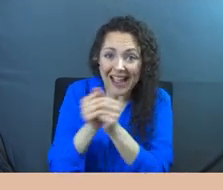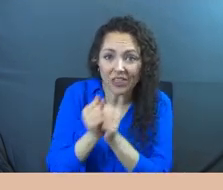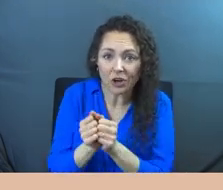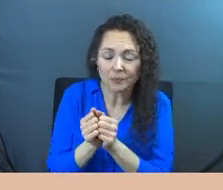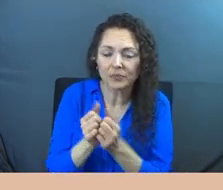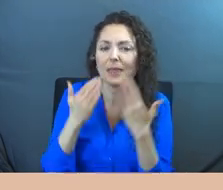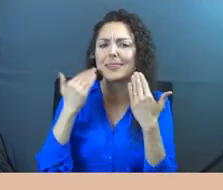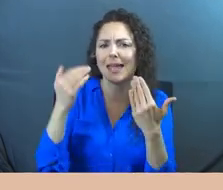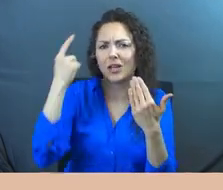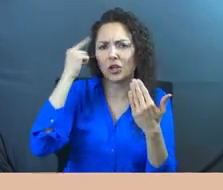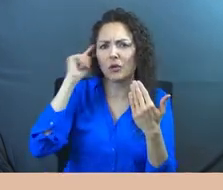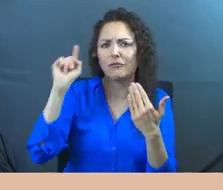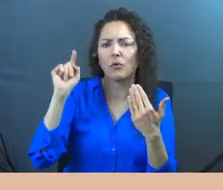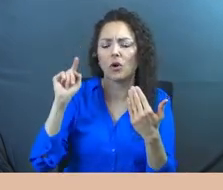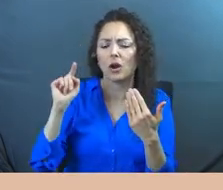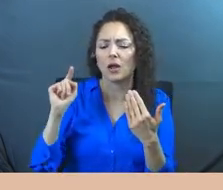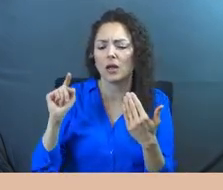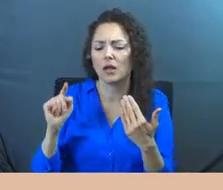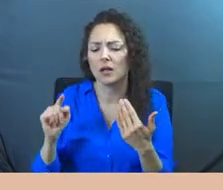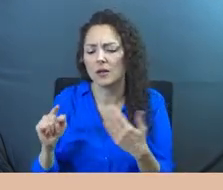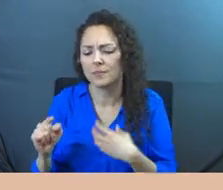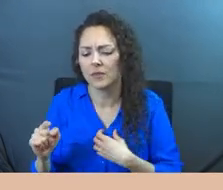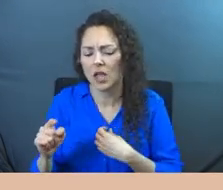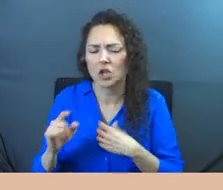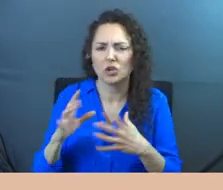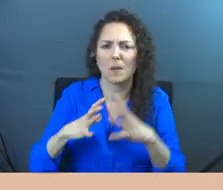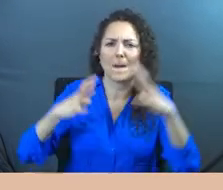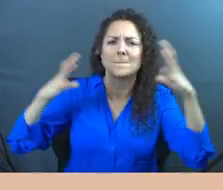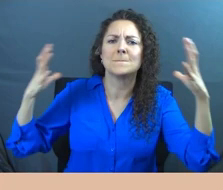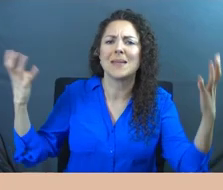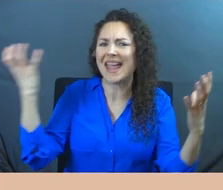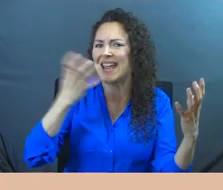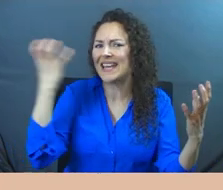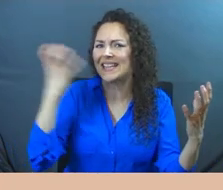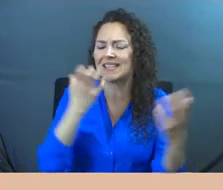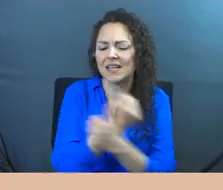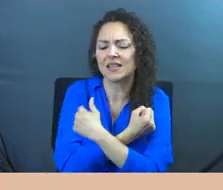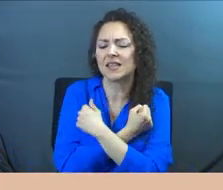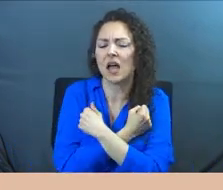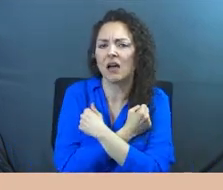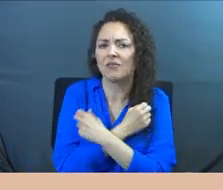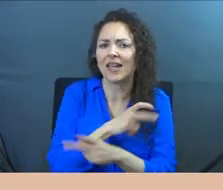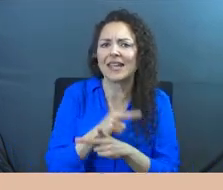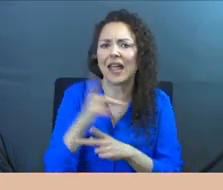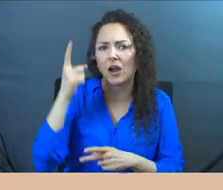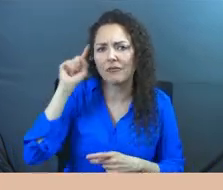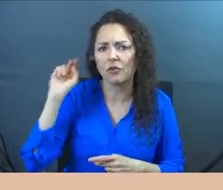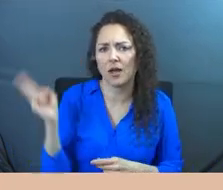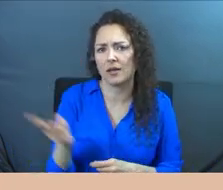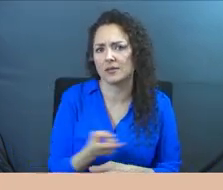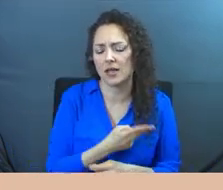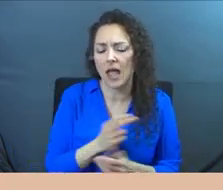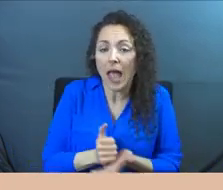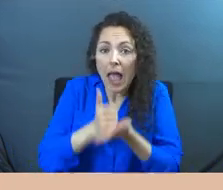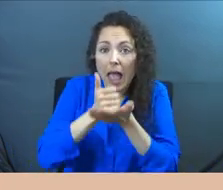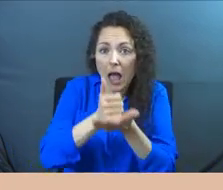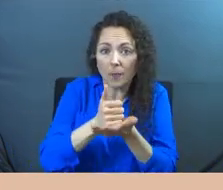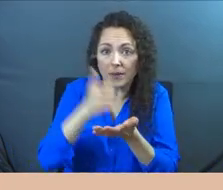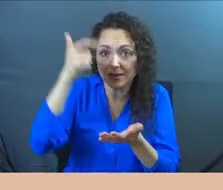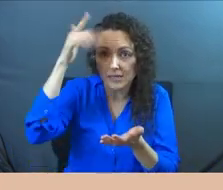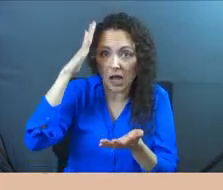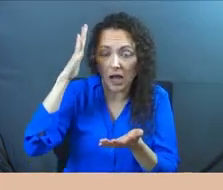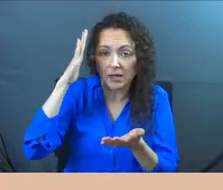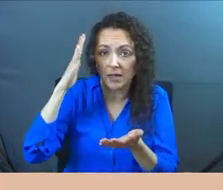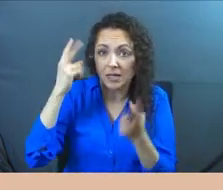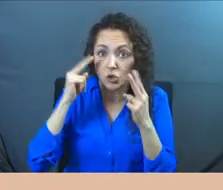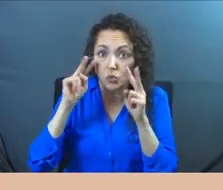first off, I thank you for your unbelievable love for us, your care for us. God, help us to recognize